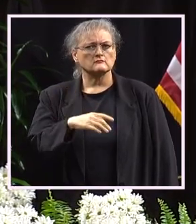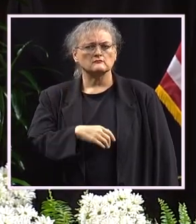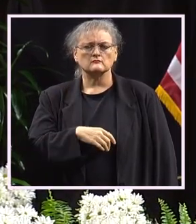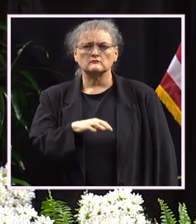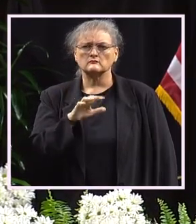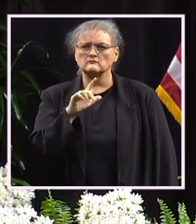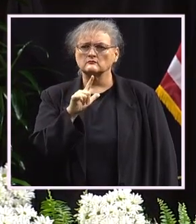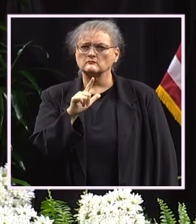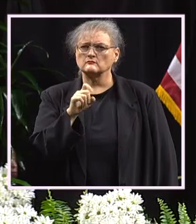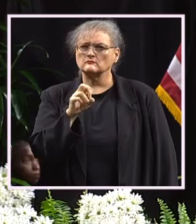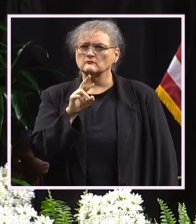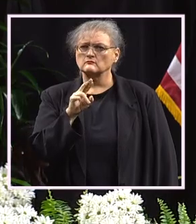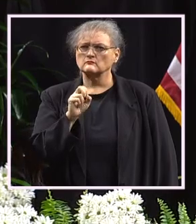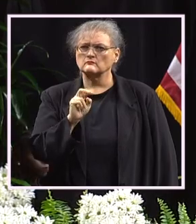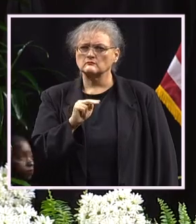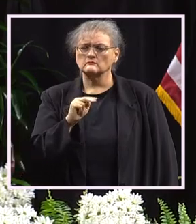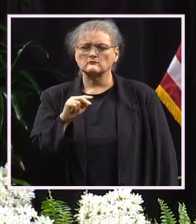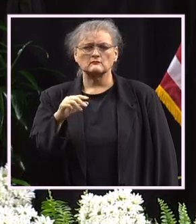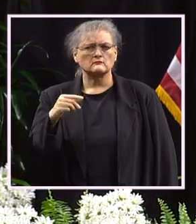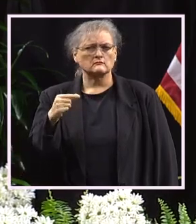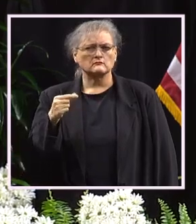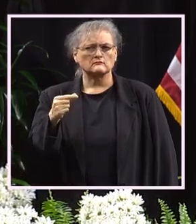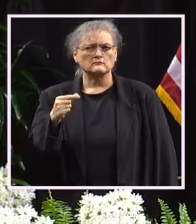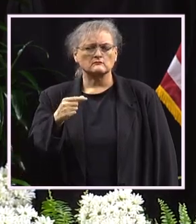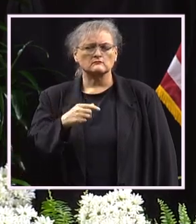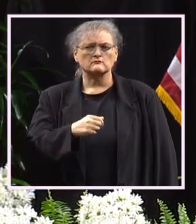Lauren Marie Gardner.